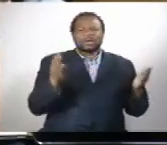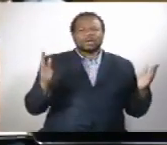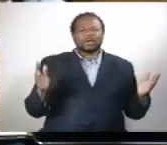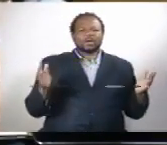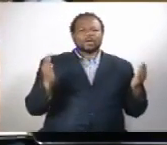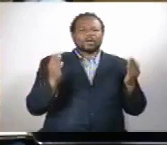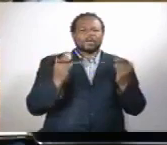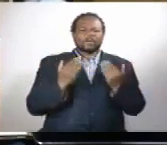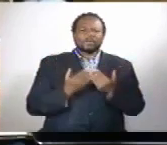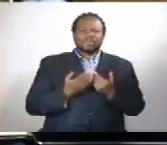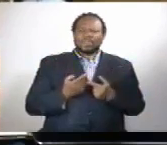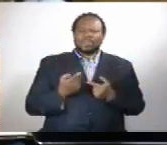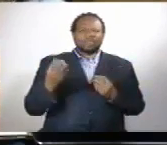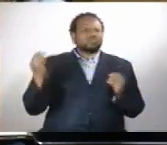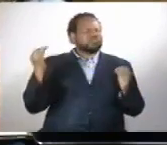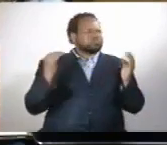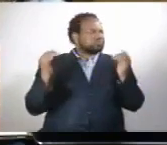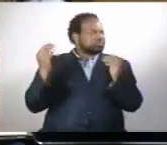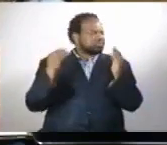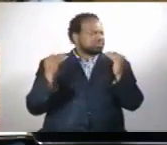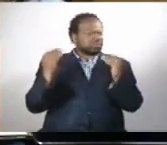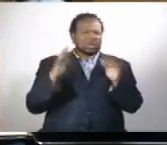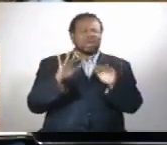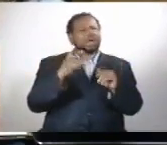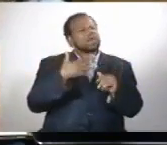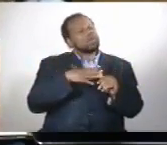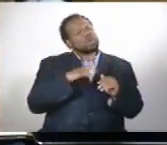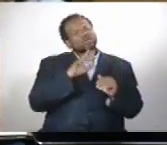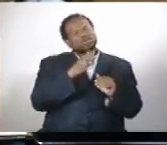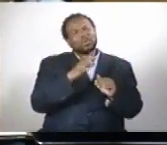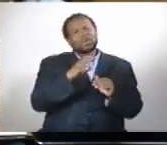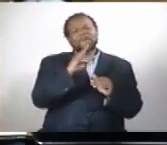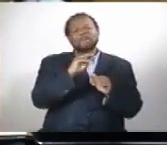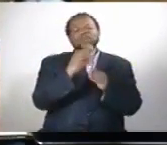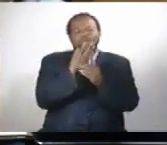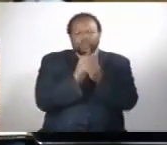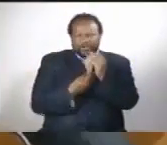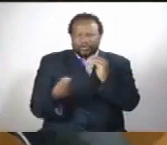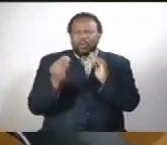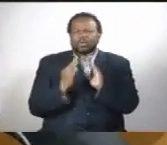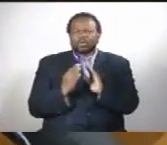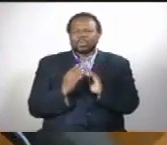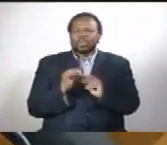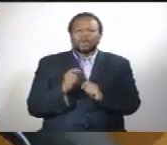In the... I would like you to withdraw it, Honorable Mulder.